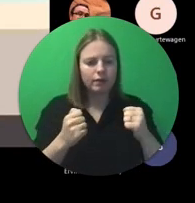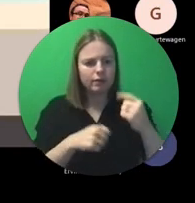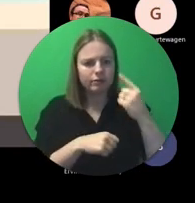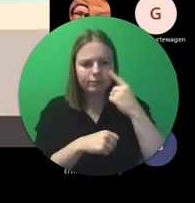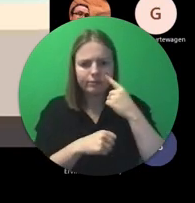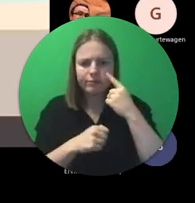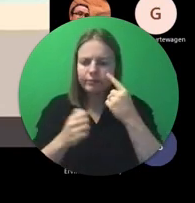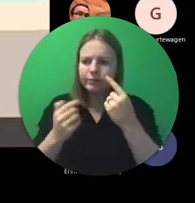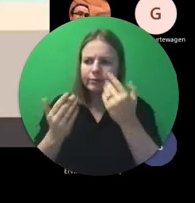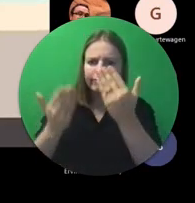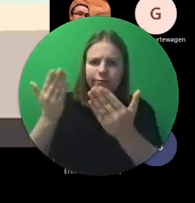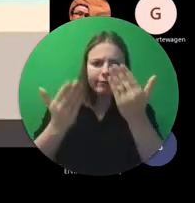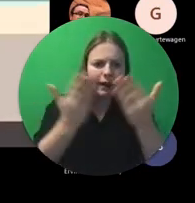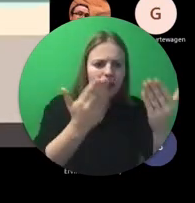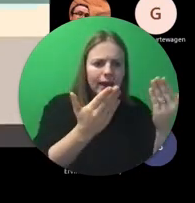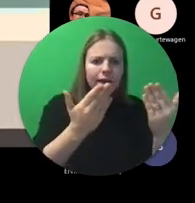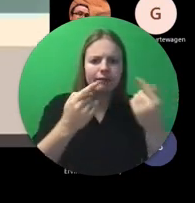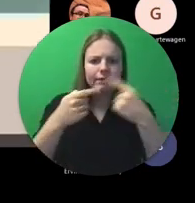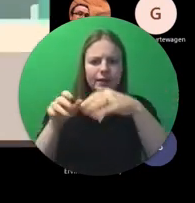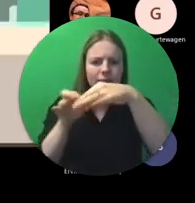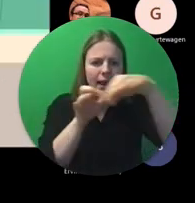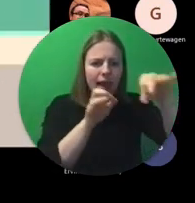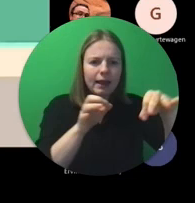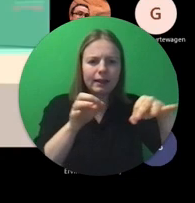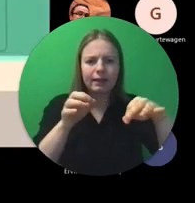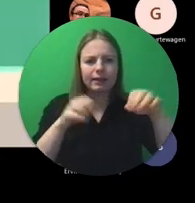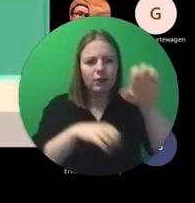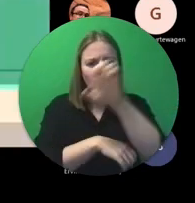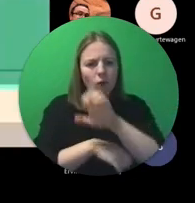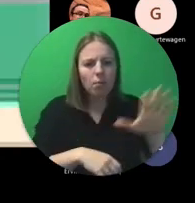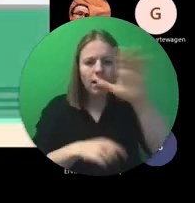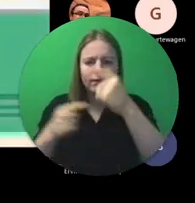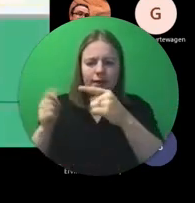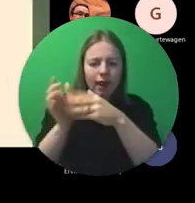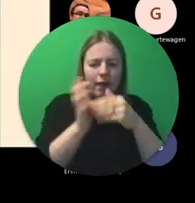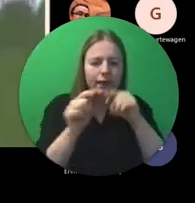compare national adult learning policies across Europe.